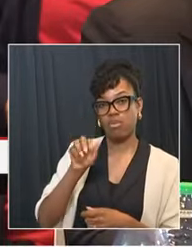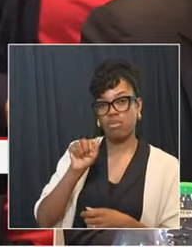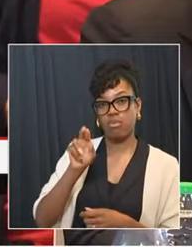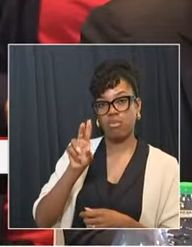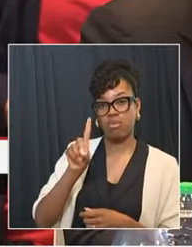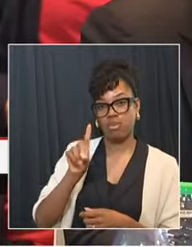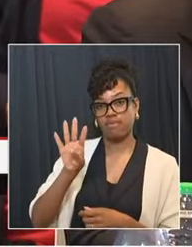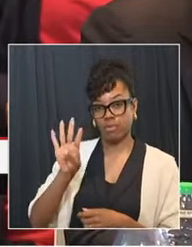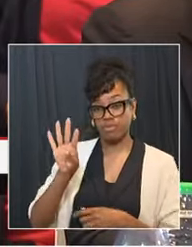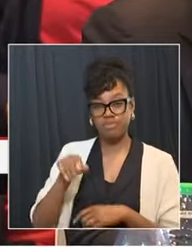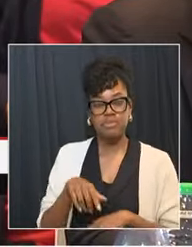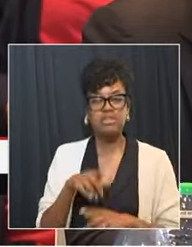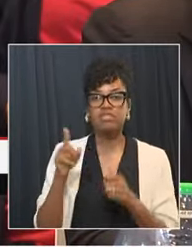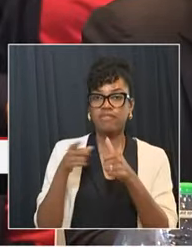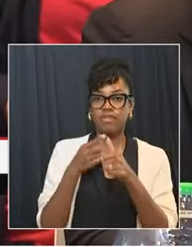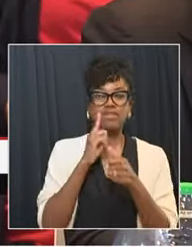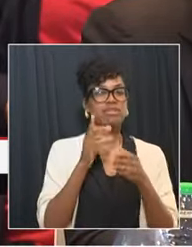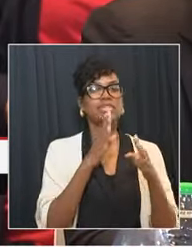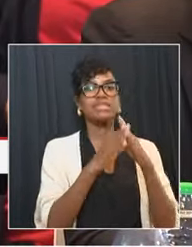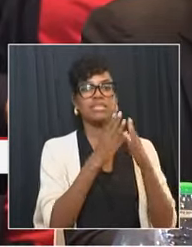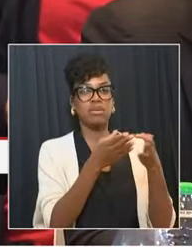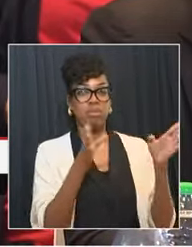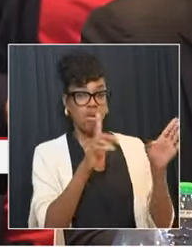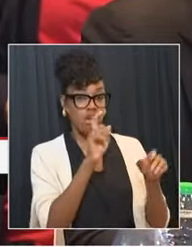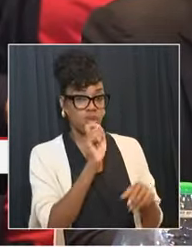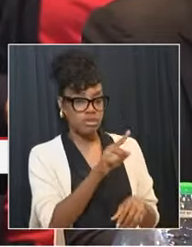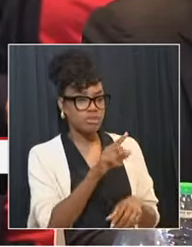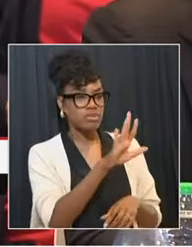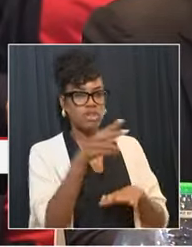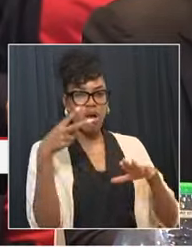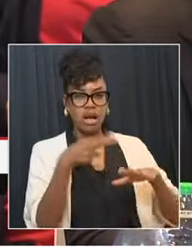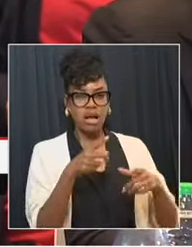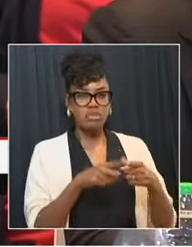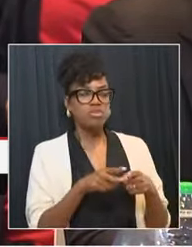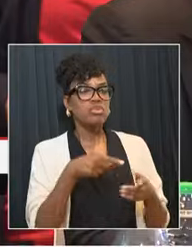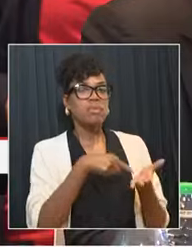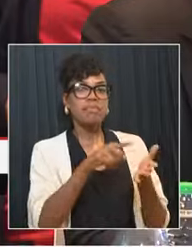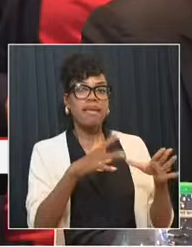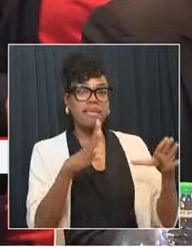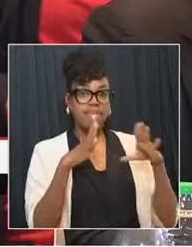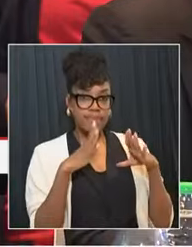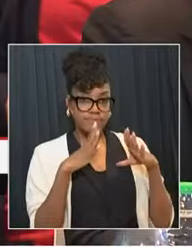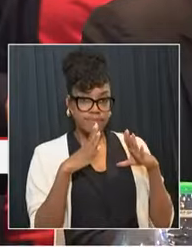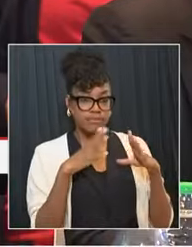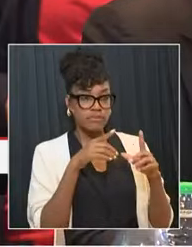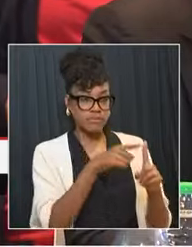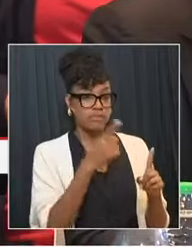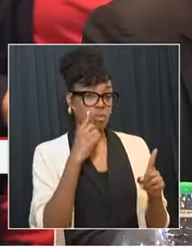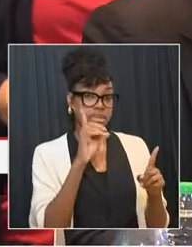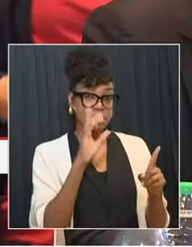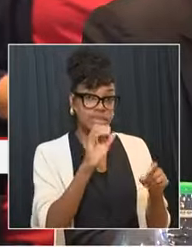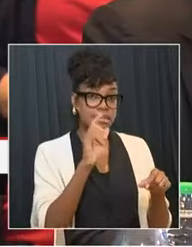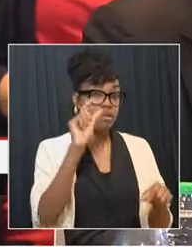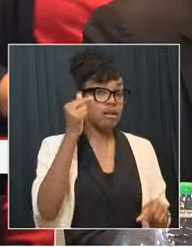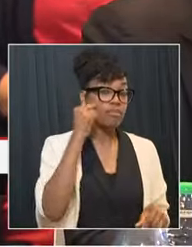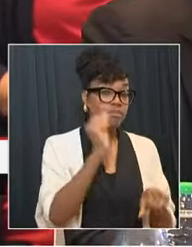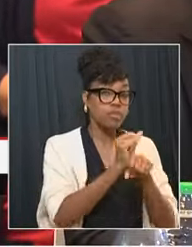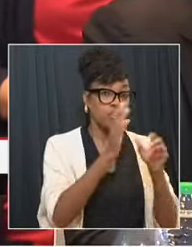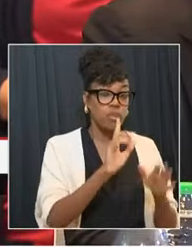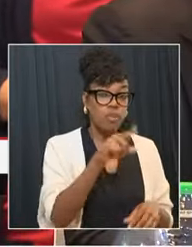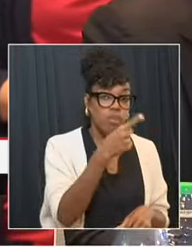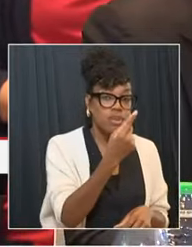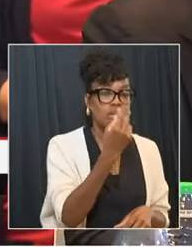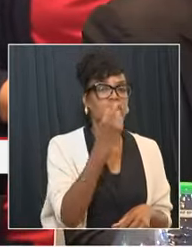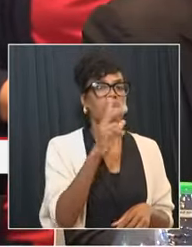the cuts and policy changes to paid leave, that's for DC government workers only, or for the universal paid